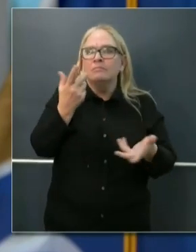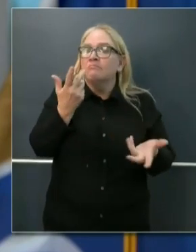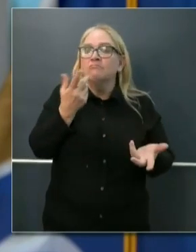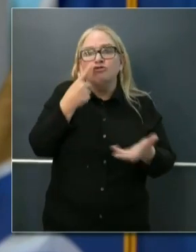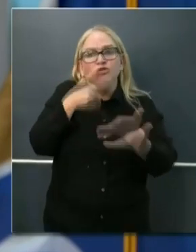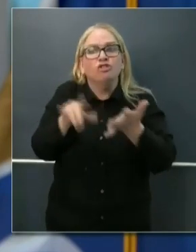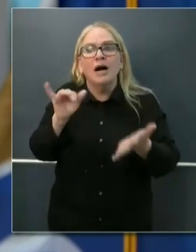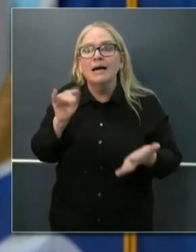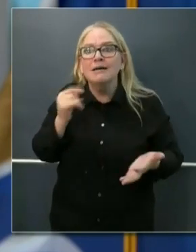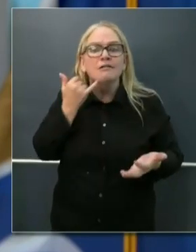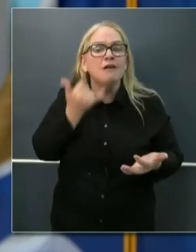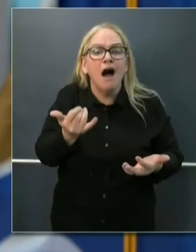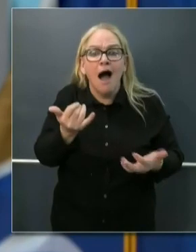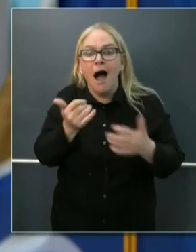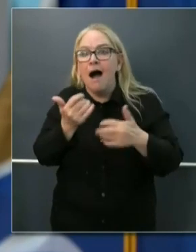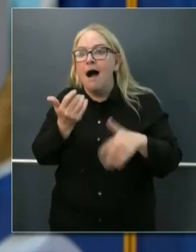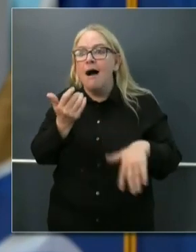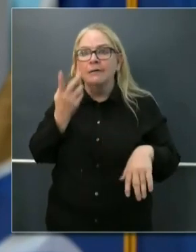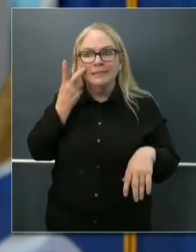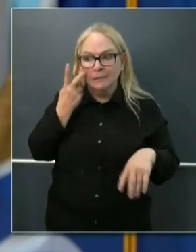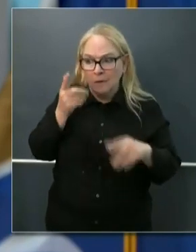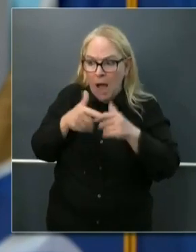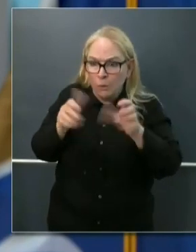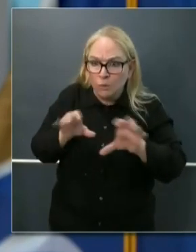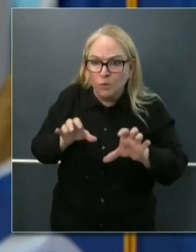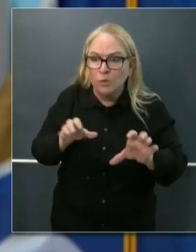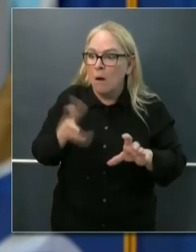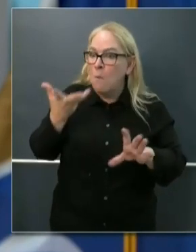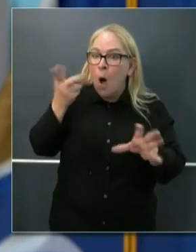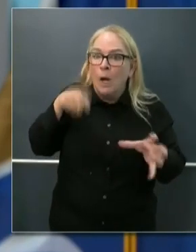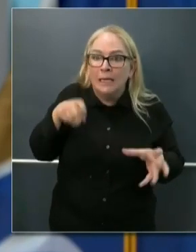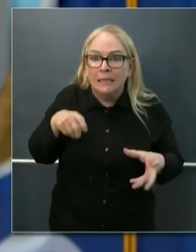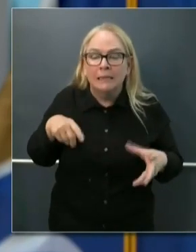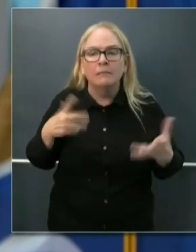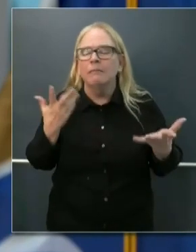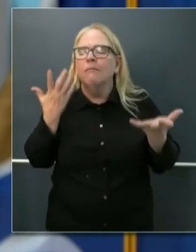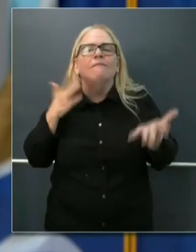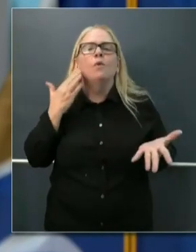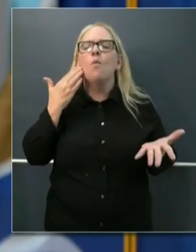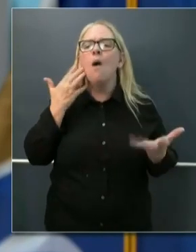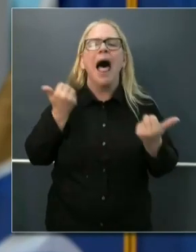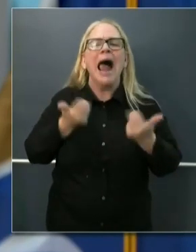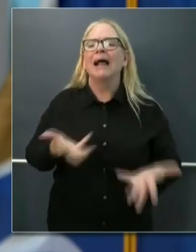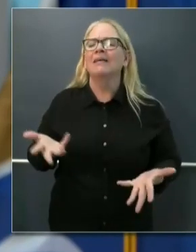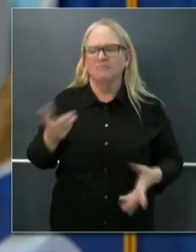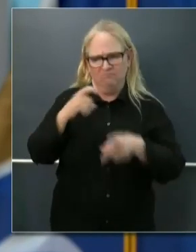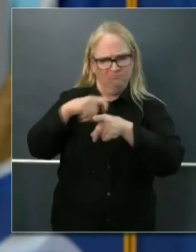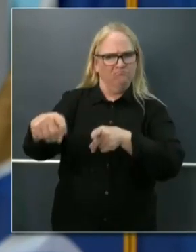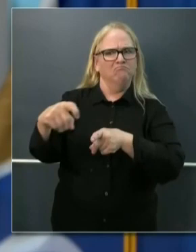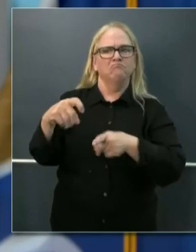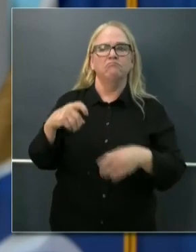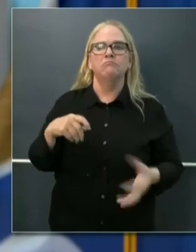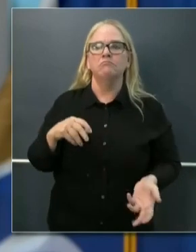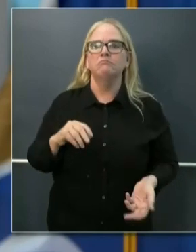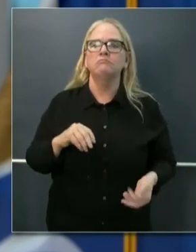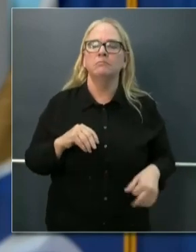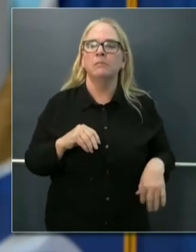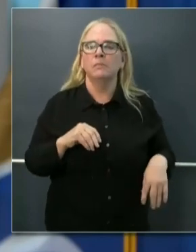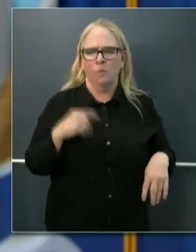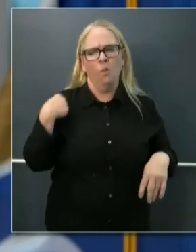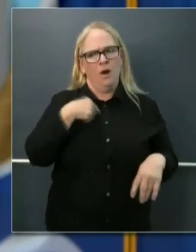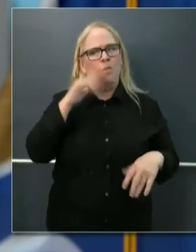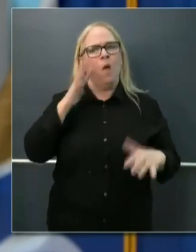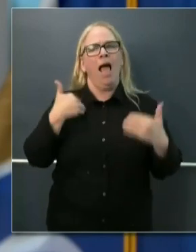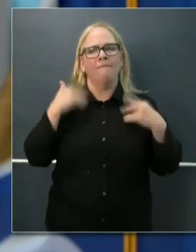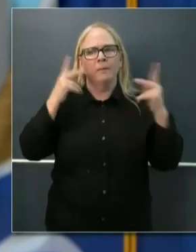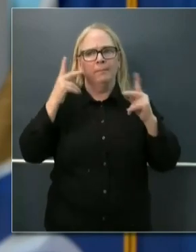call to see well, not only check in by making that phone call, but know that we will have people checking